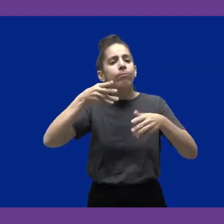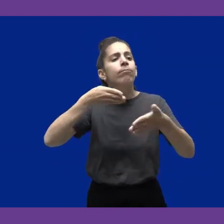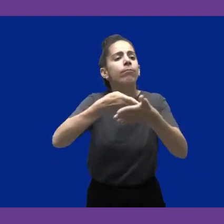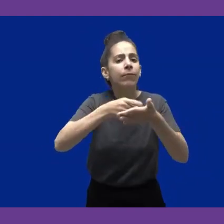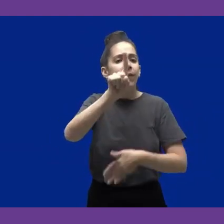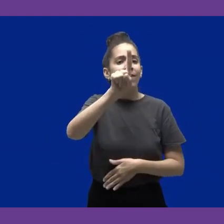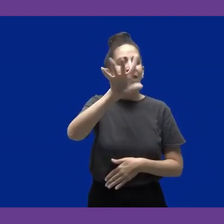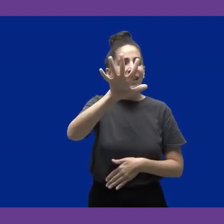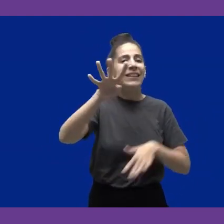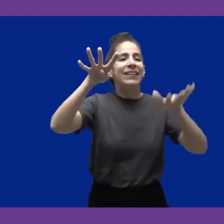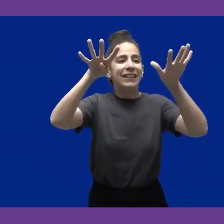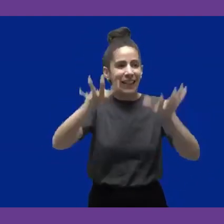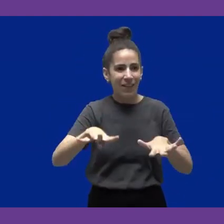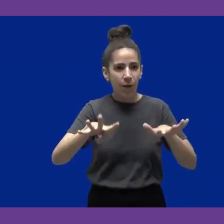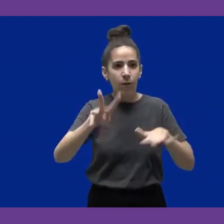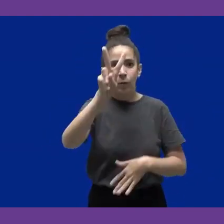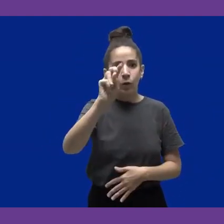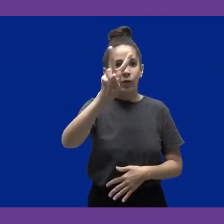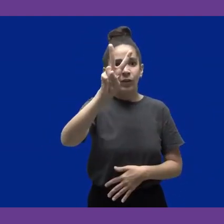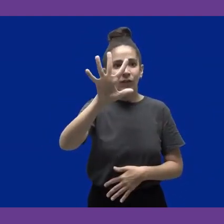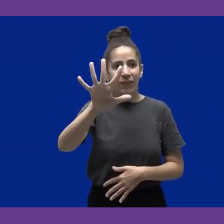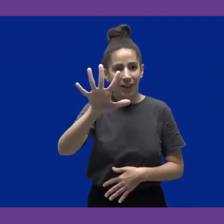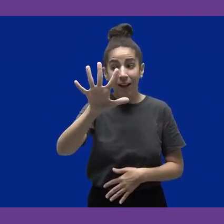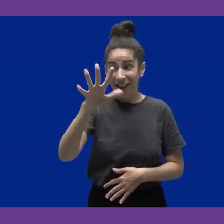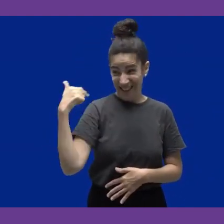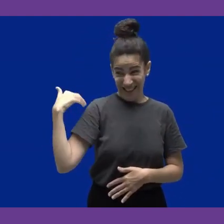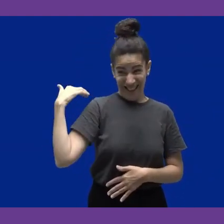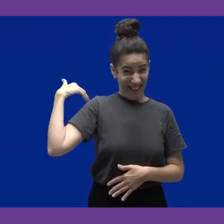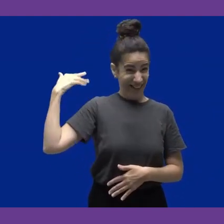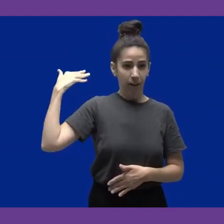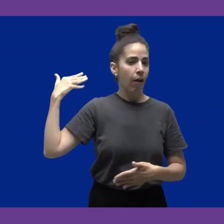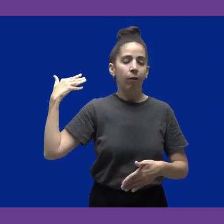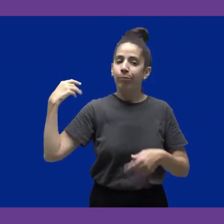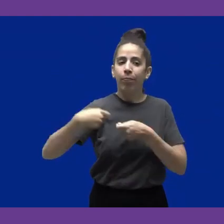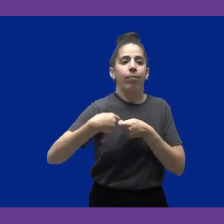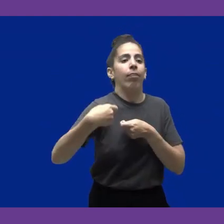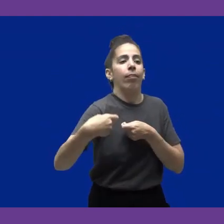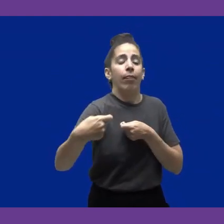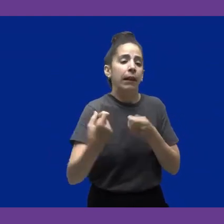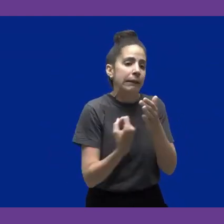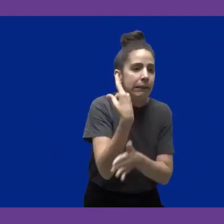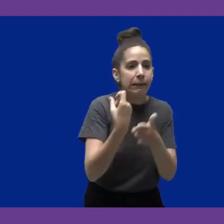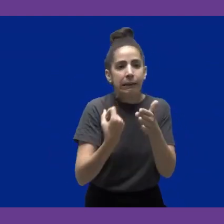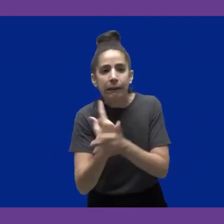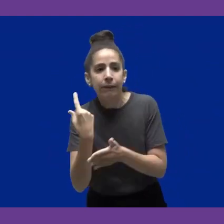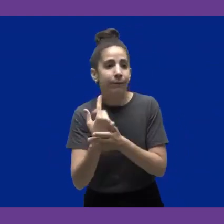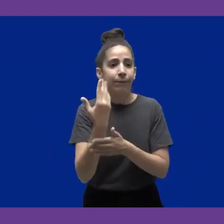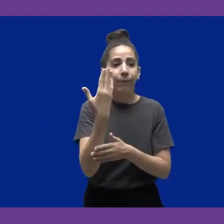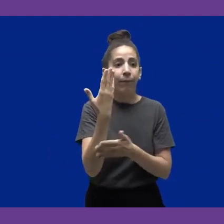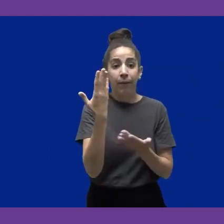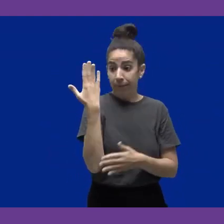The first draft wasn't produced until the 20th of November of 2024. And it was the first draft. The inquiry